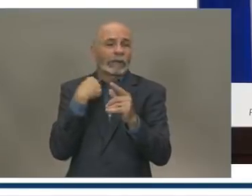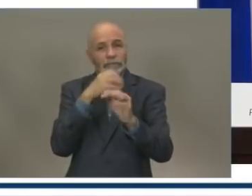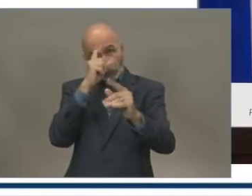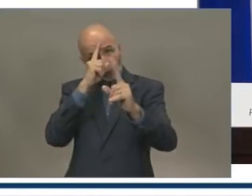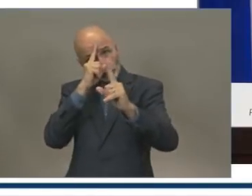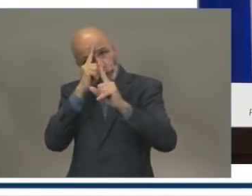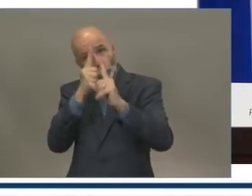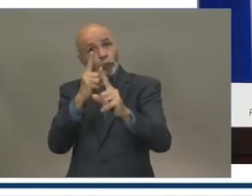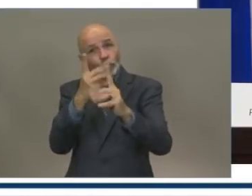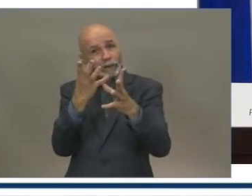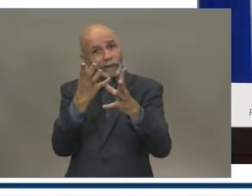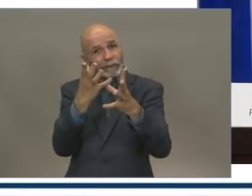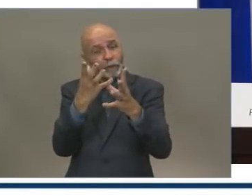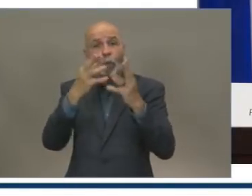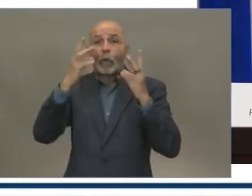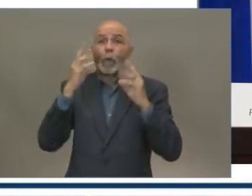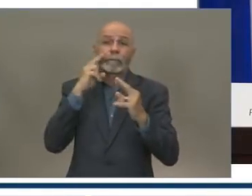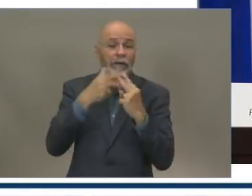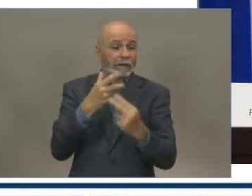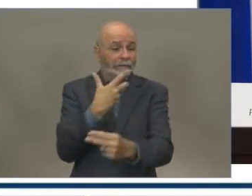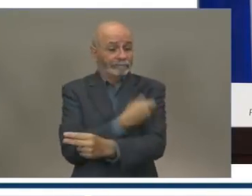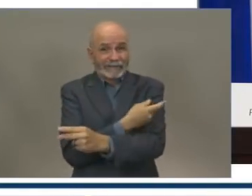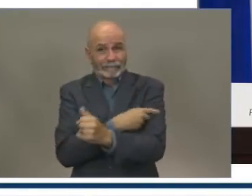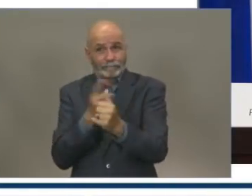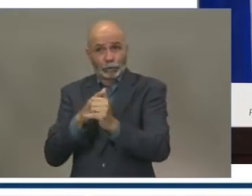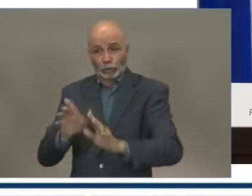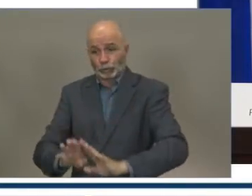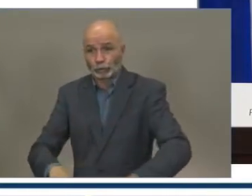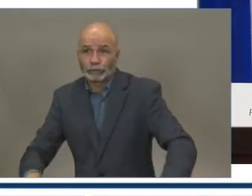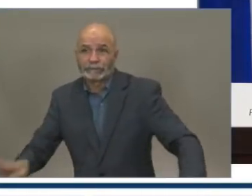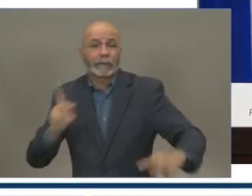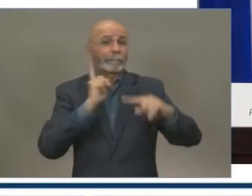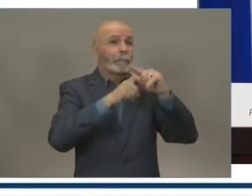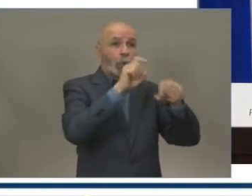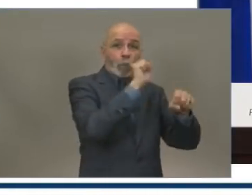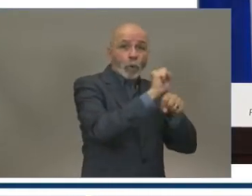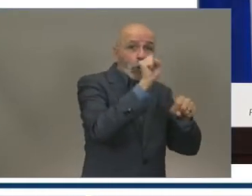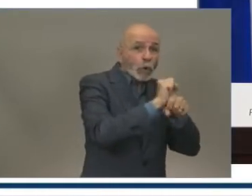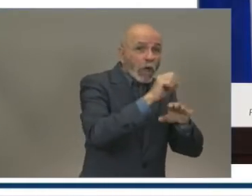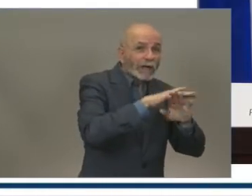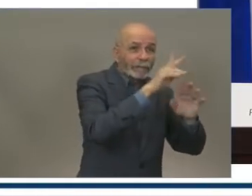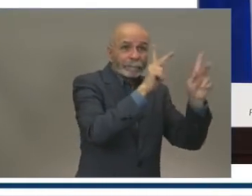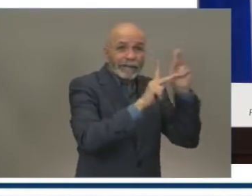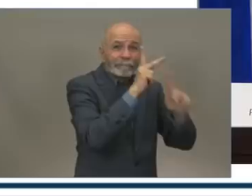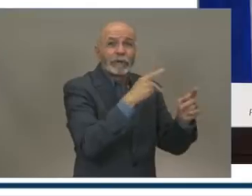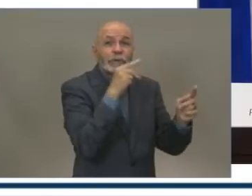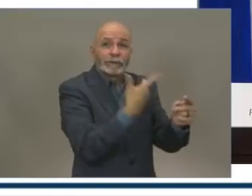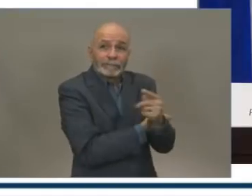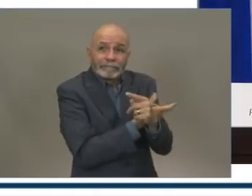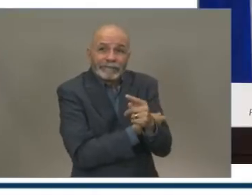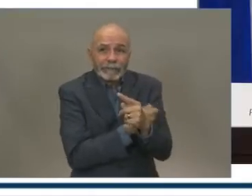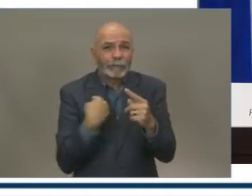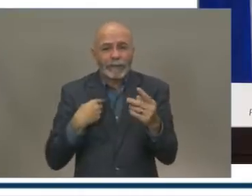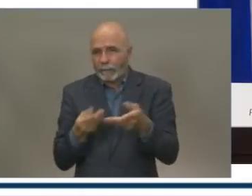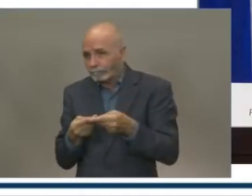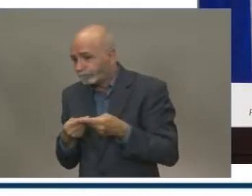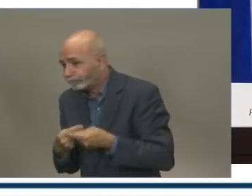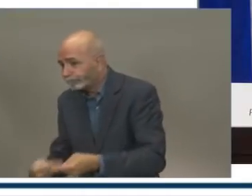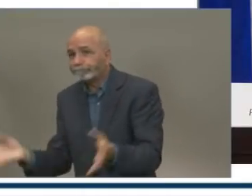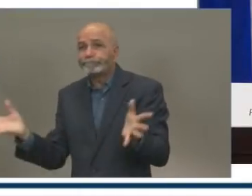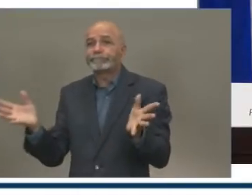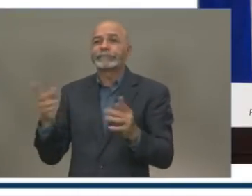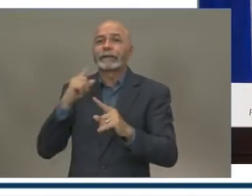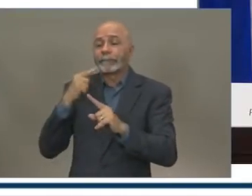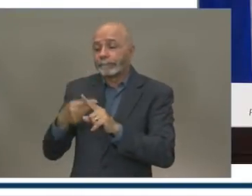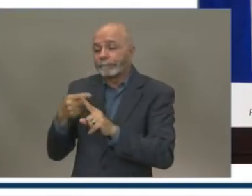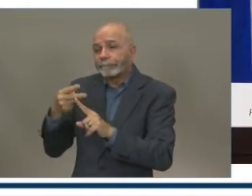children that's in the works, and hopefully will be available within the next couple months. We're rolling out booster shots